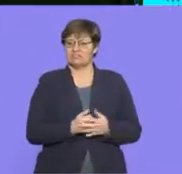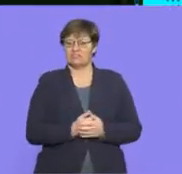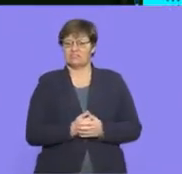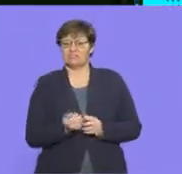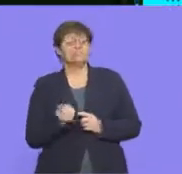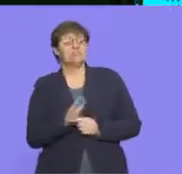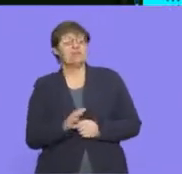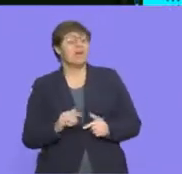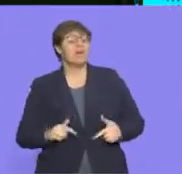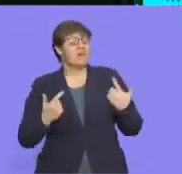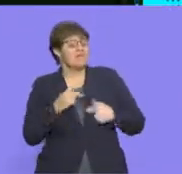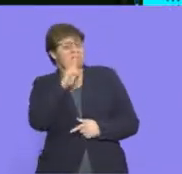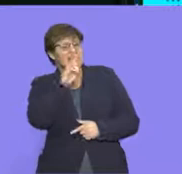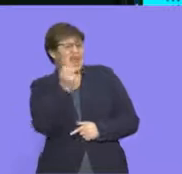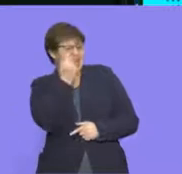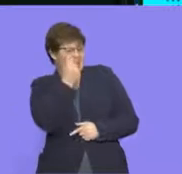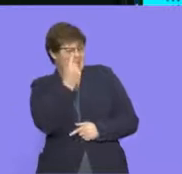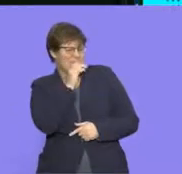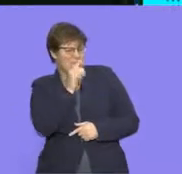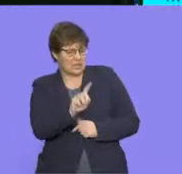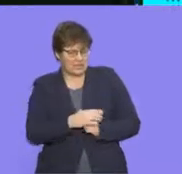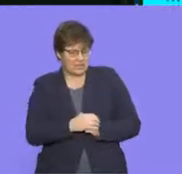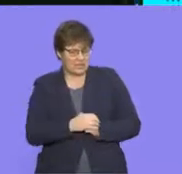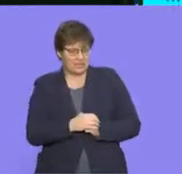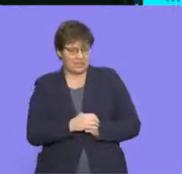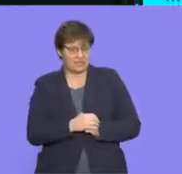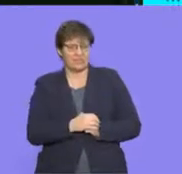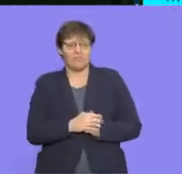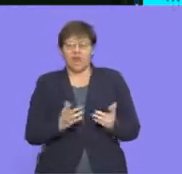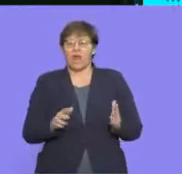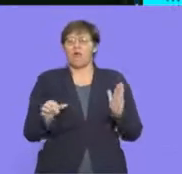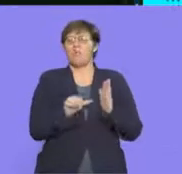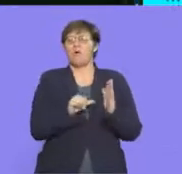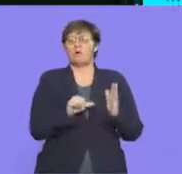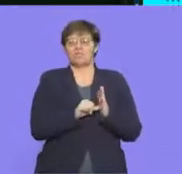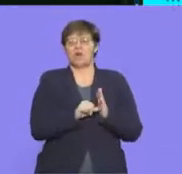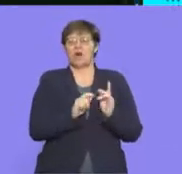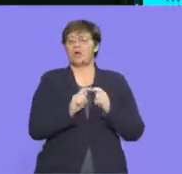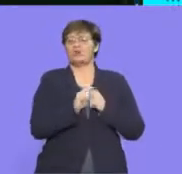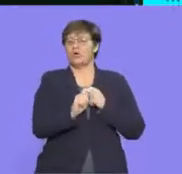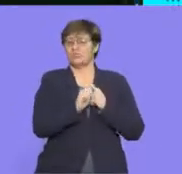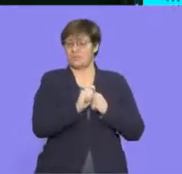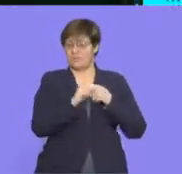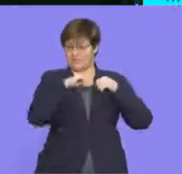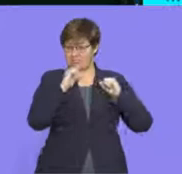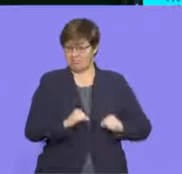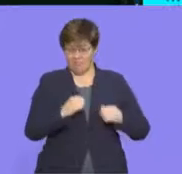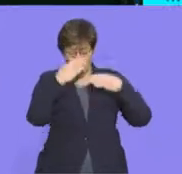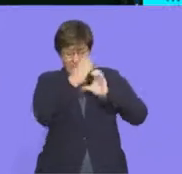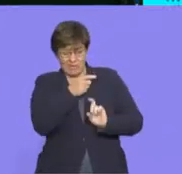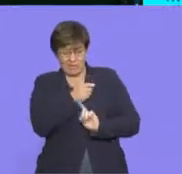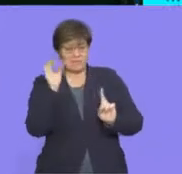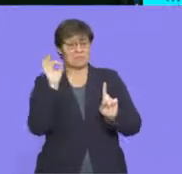about love, I'm not sure you'd understand what I mean, but we're looking at the human transport system. We're going to focus on the